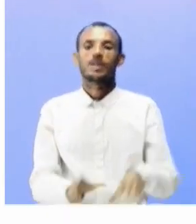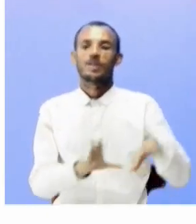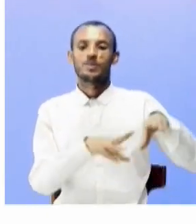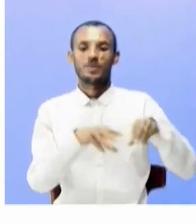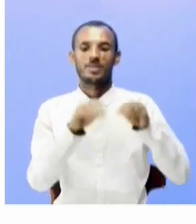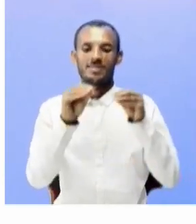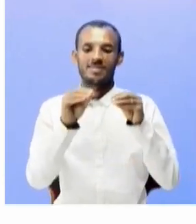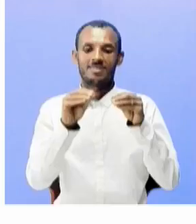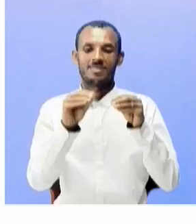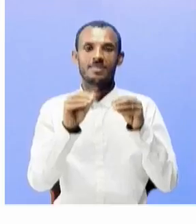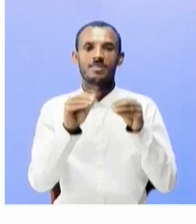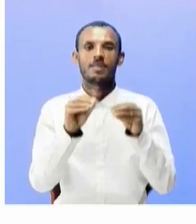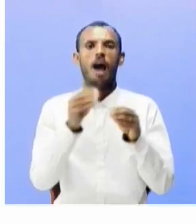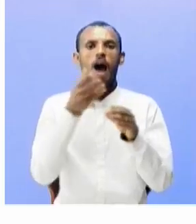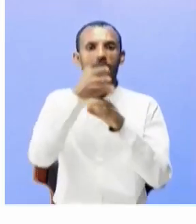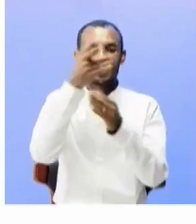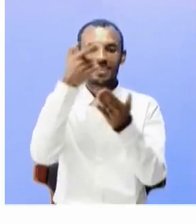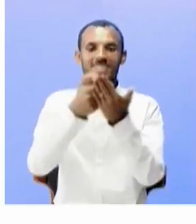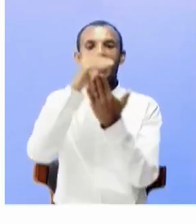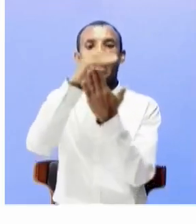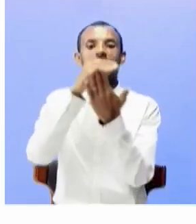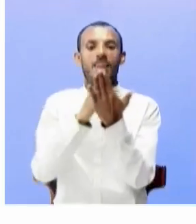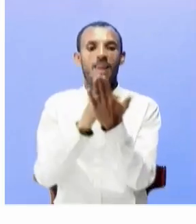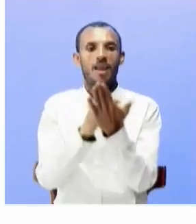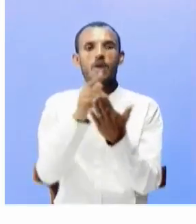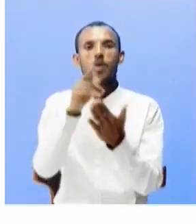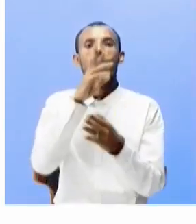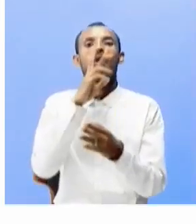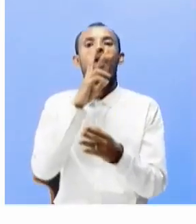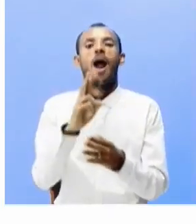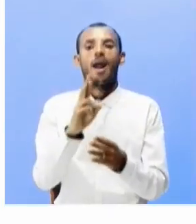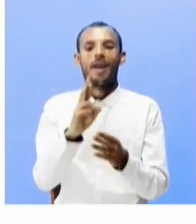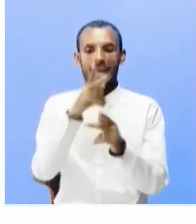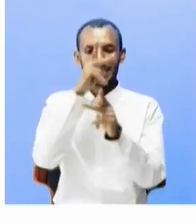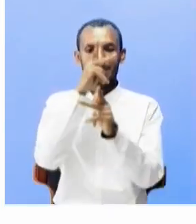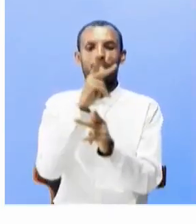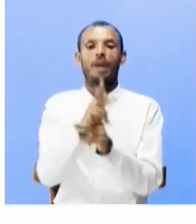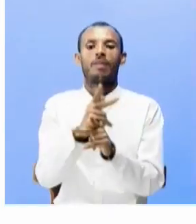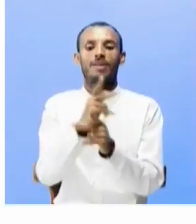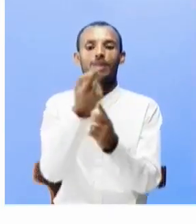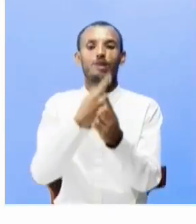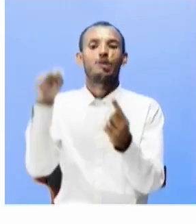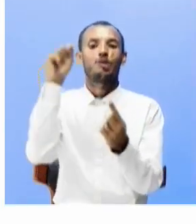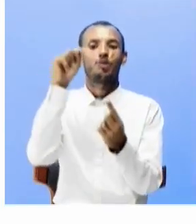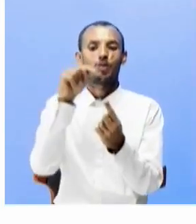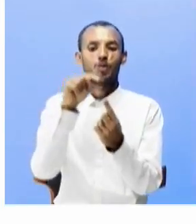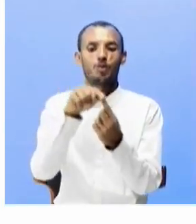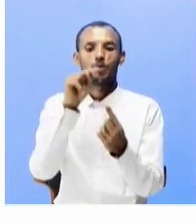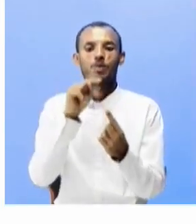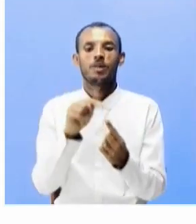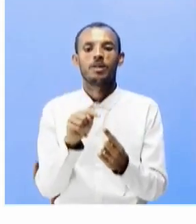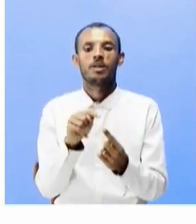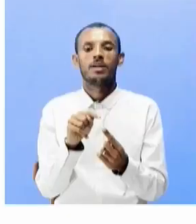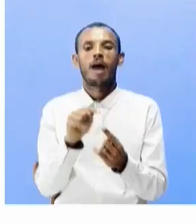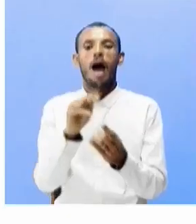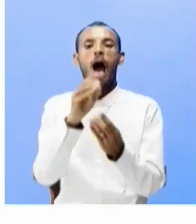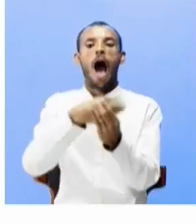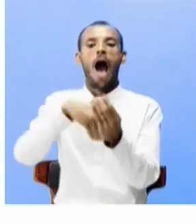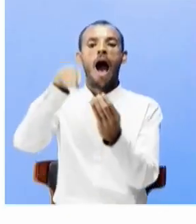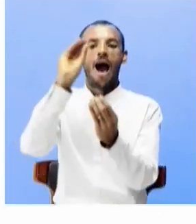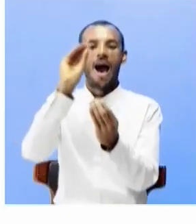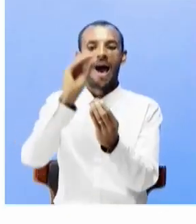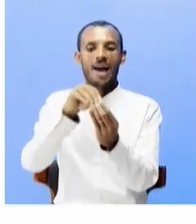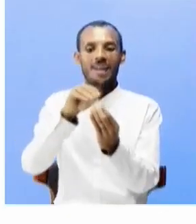Students, after this lesson, you are expected to add